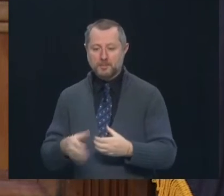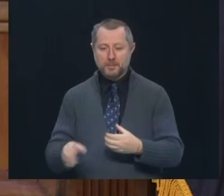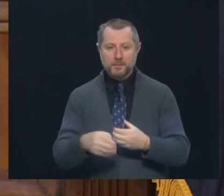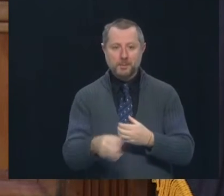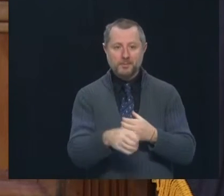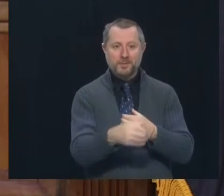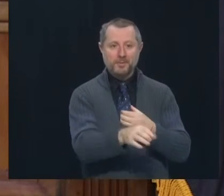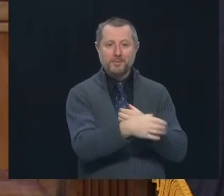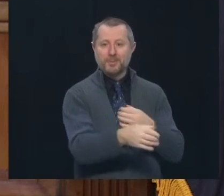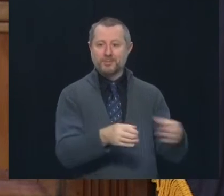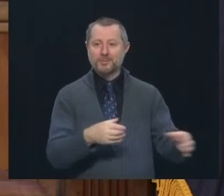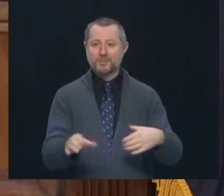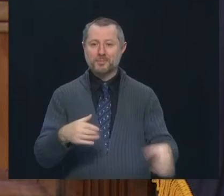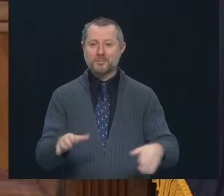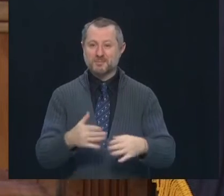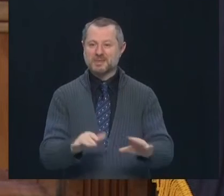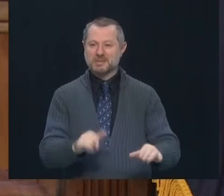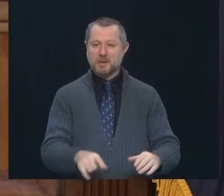over 70%.